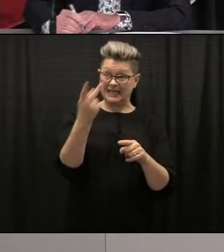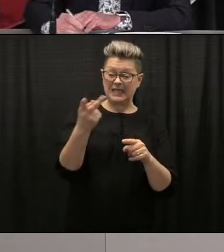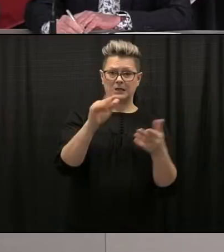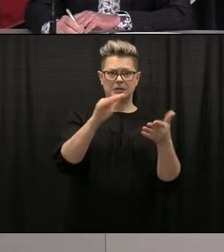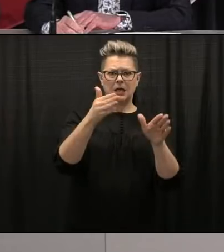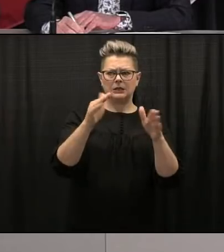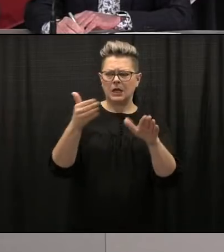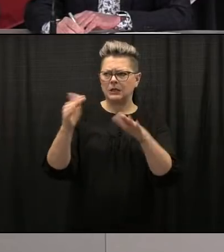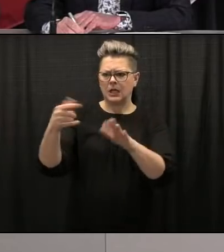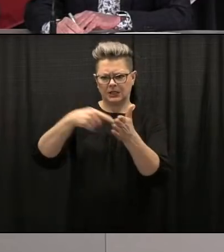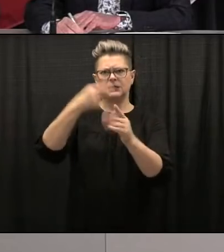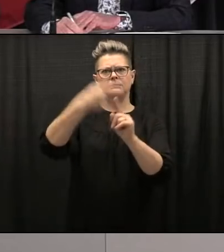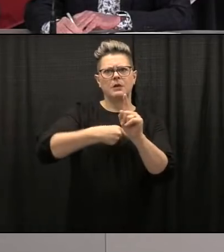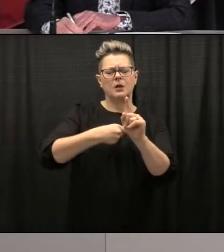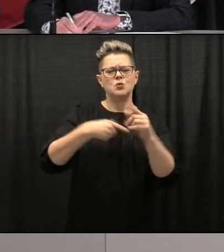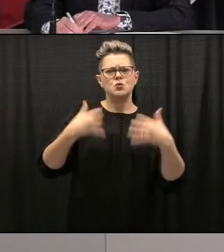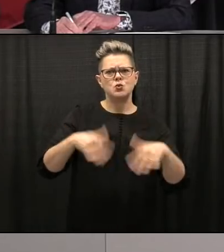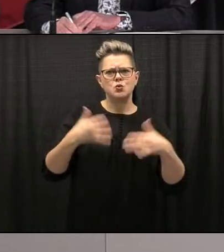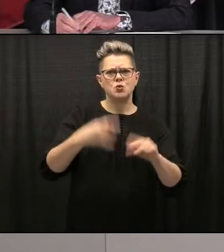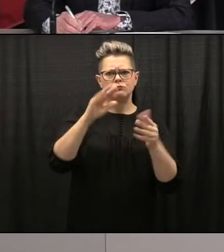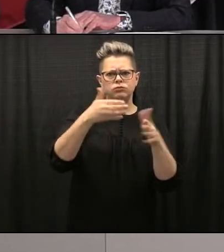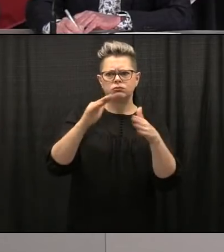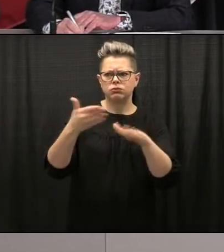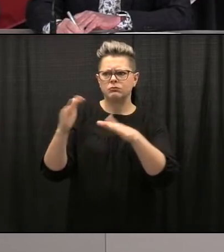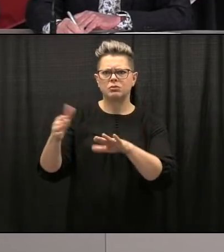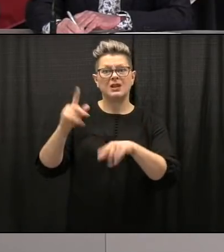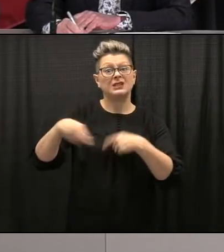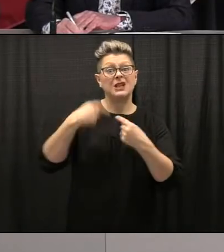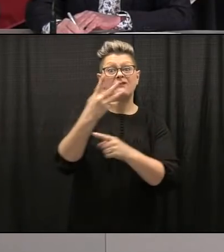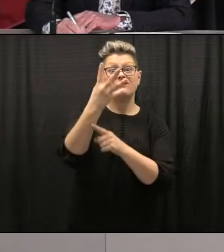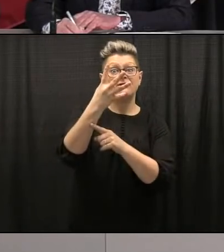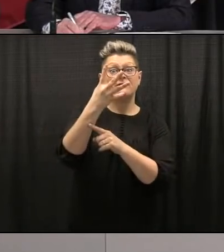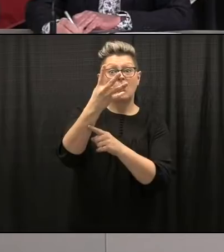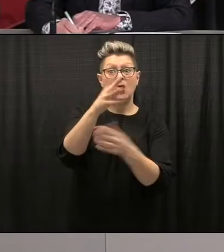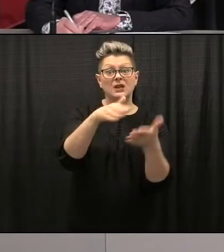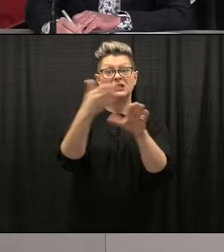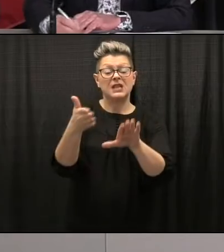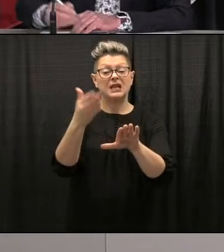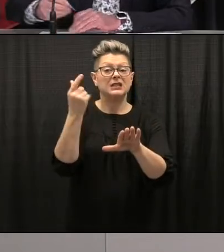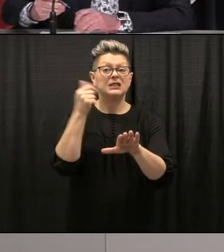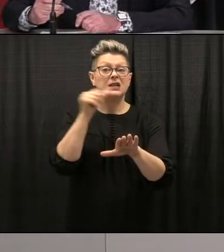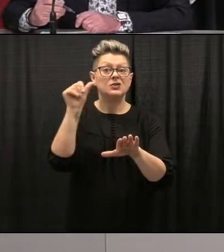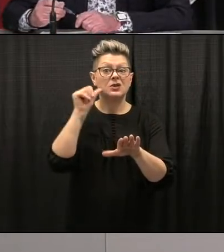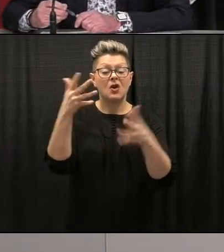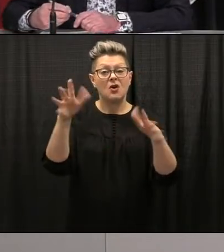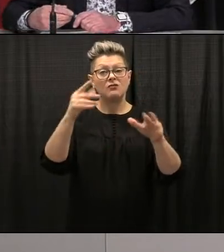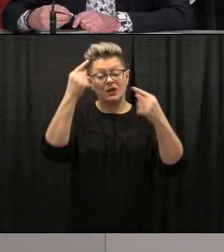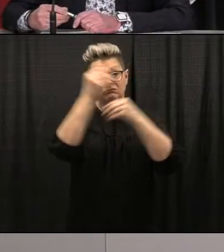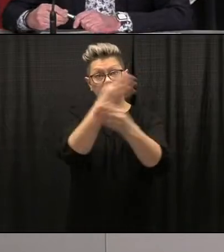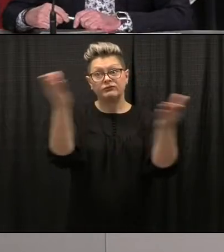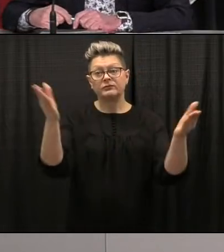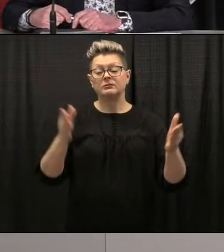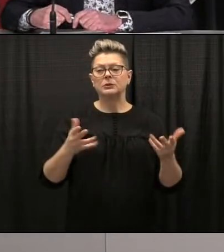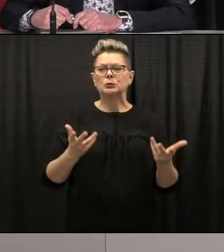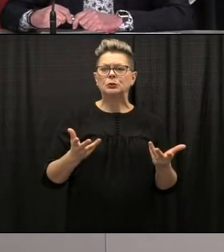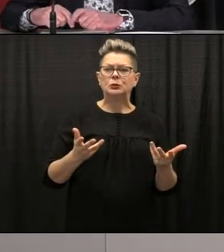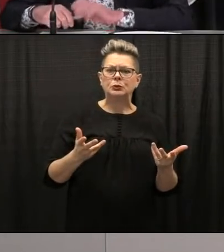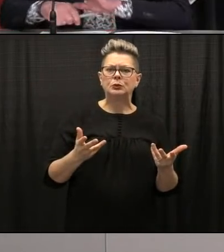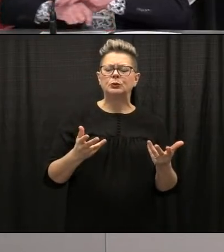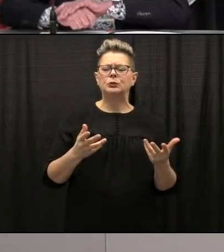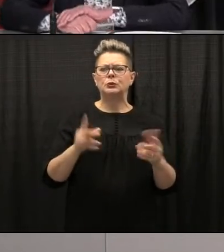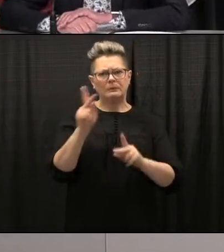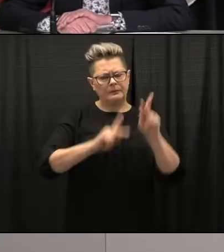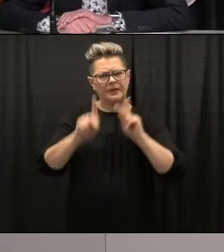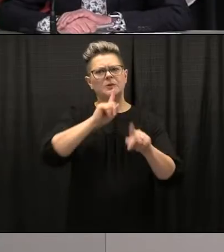deaths this month because of COVID-19. 4 deaths, for example, reported yesterday. What do you say to people who are really